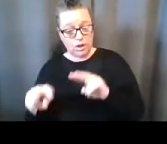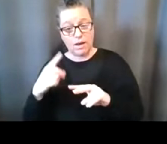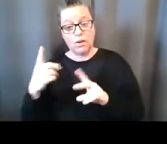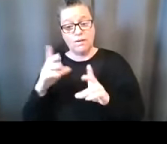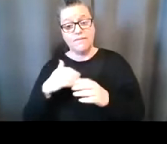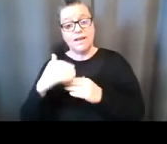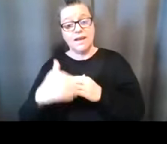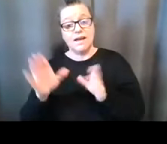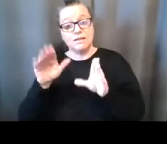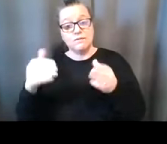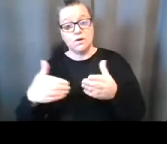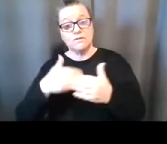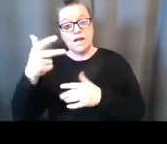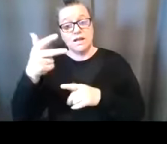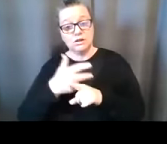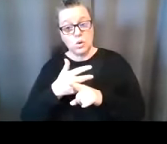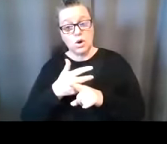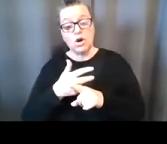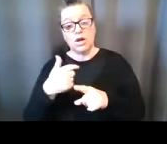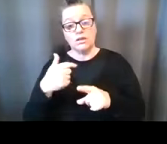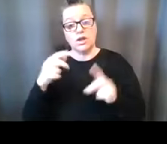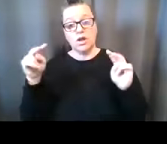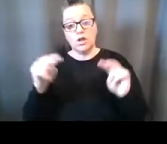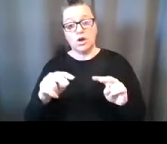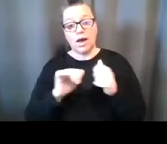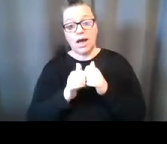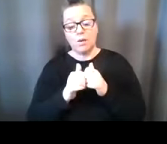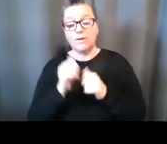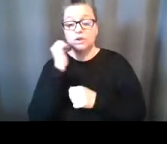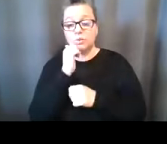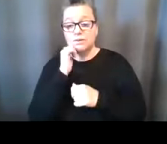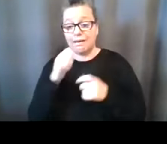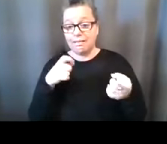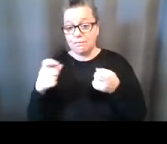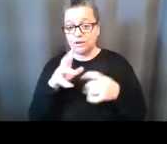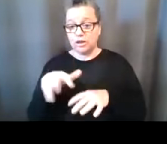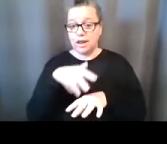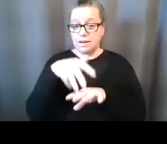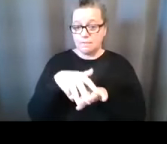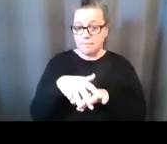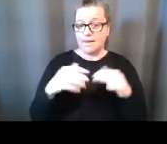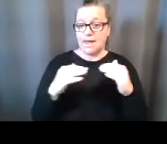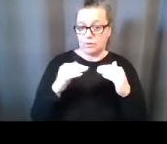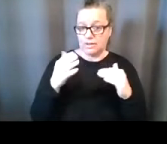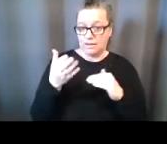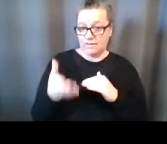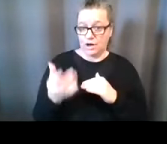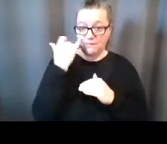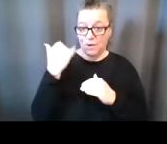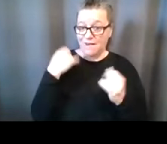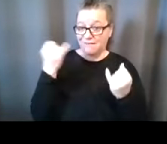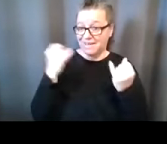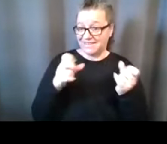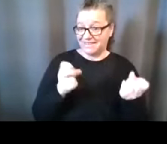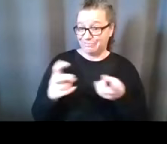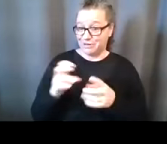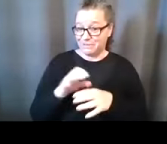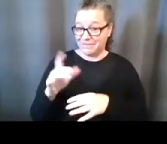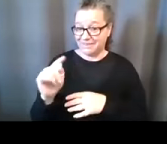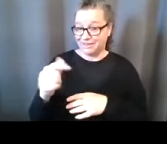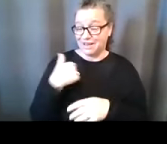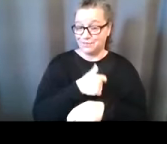for the next quarter and the next year is going to be looking at how we do dealing management and embed equity in there. But if you have any ideas, feel free to put them in the chat, because we can probably